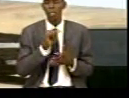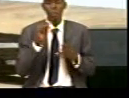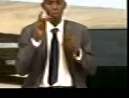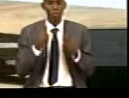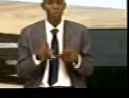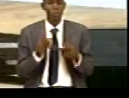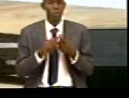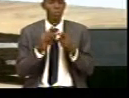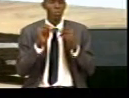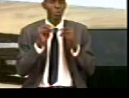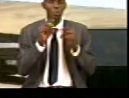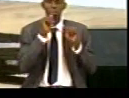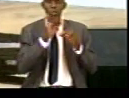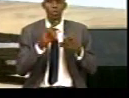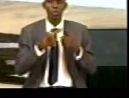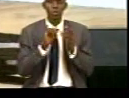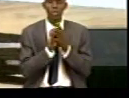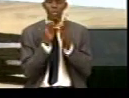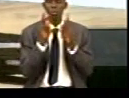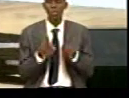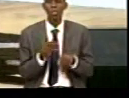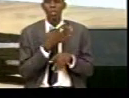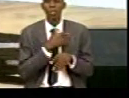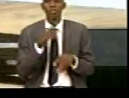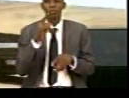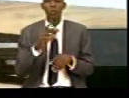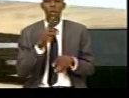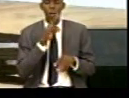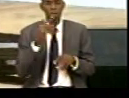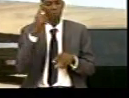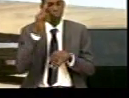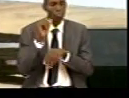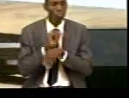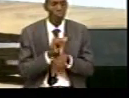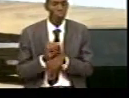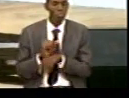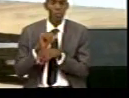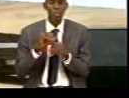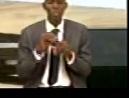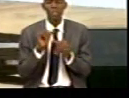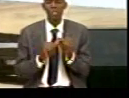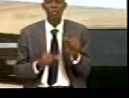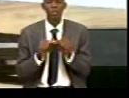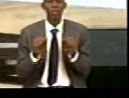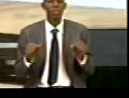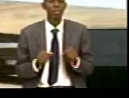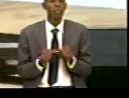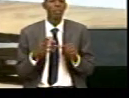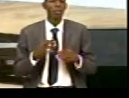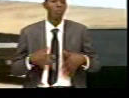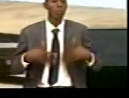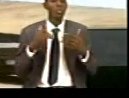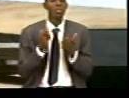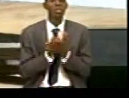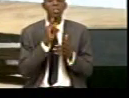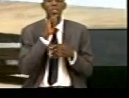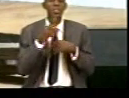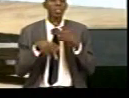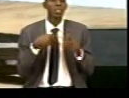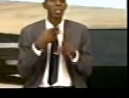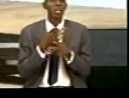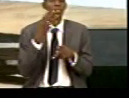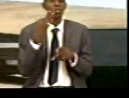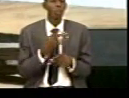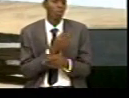active about that, and you are proactive in every situation. That's the kind of love the Lord is expecting, that